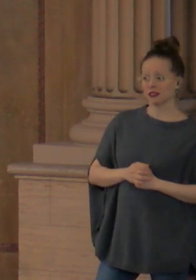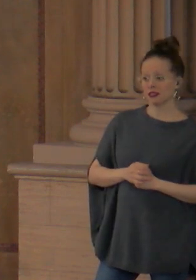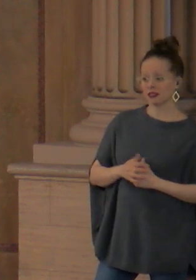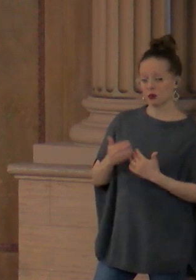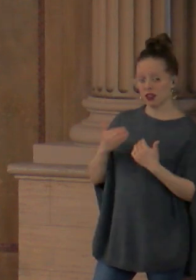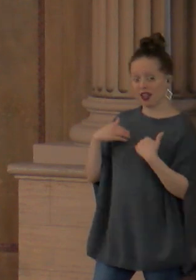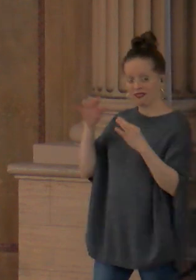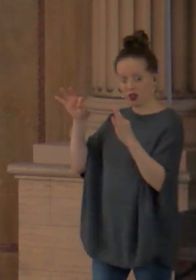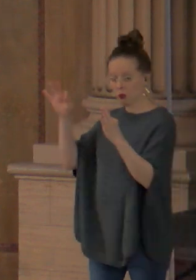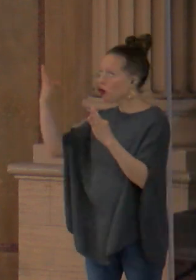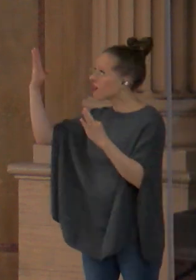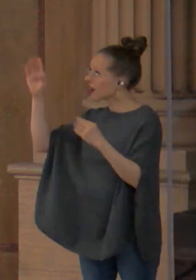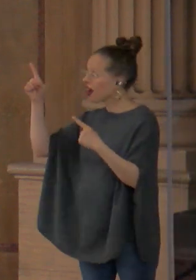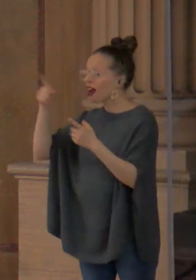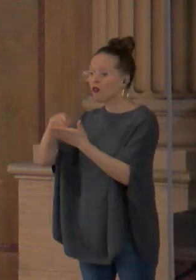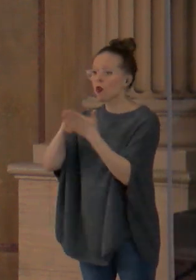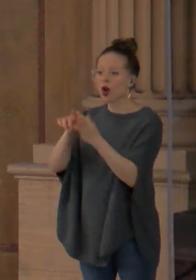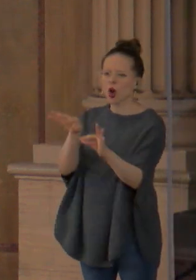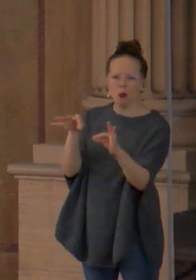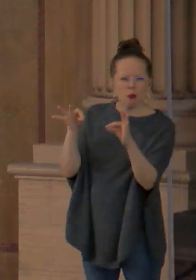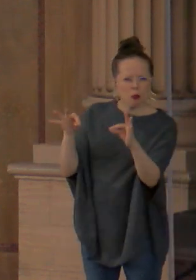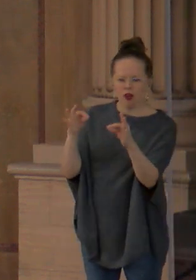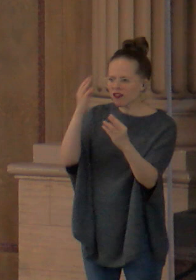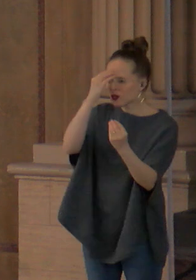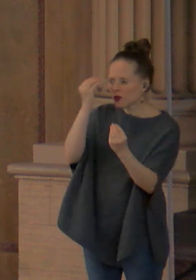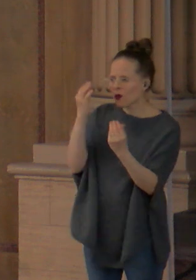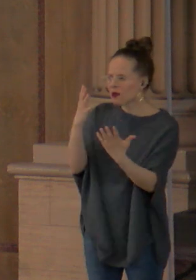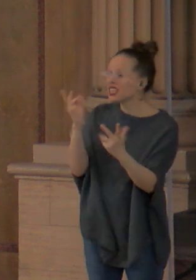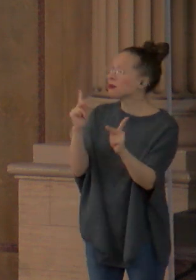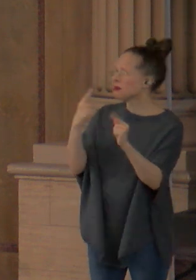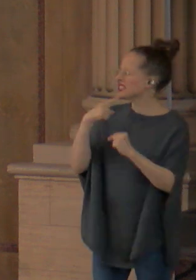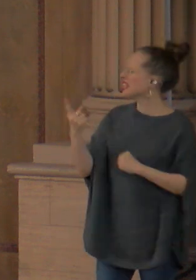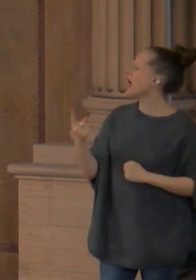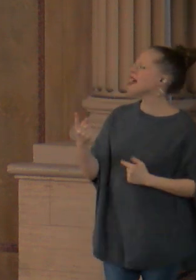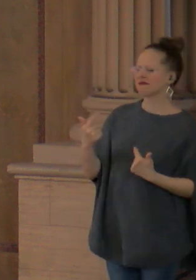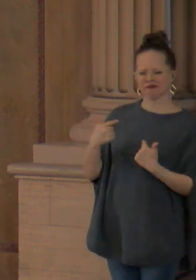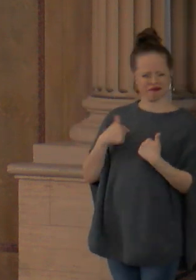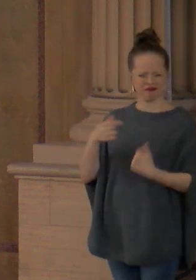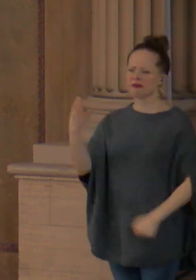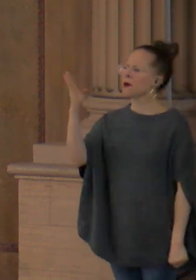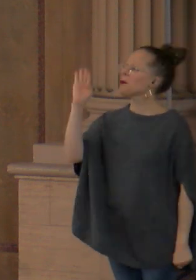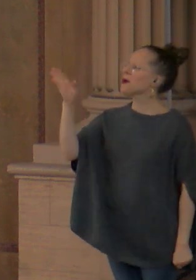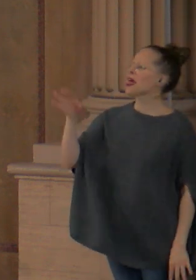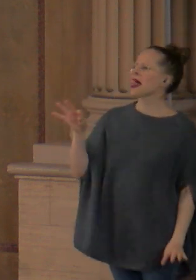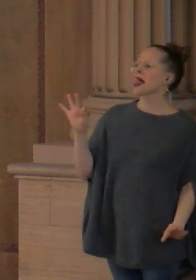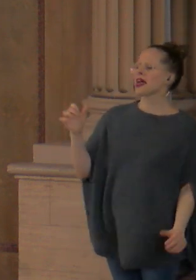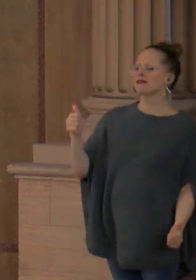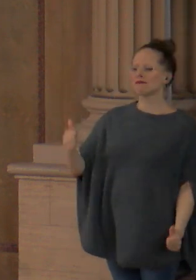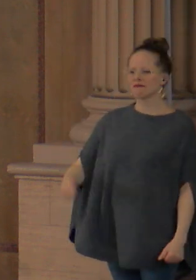God requiring perfect obedience, and the people saying all these things we will do.